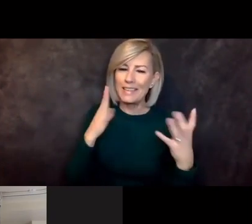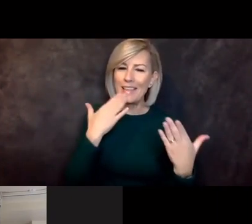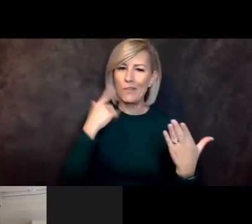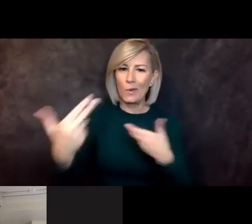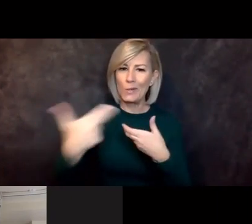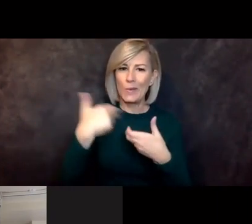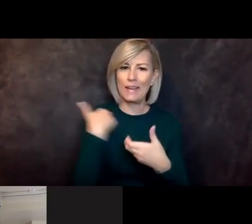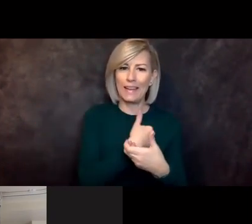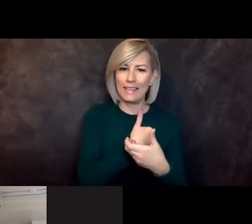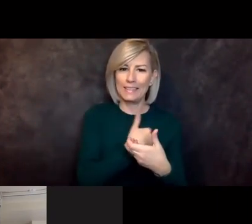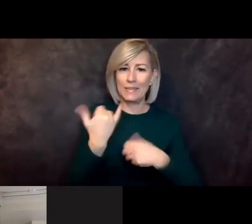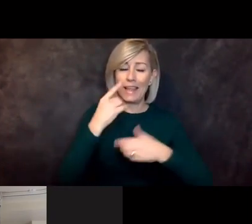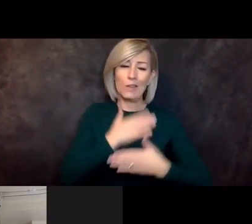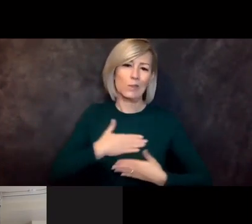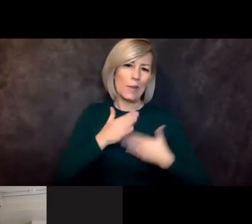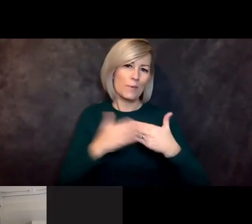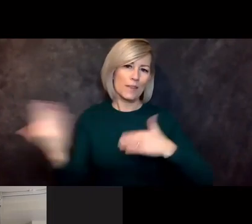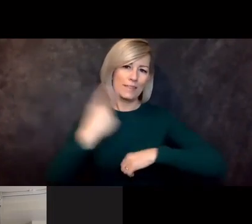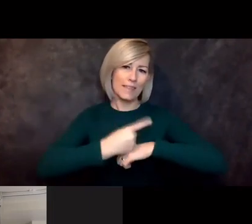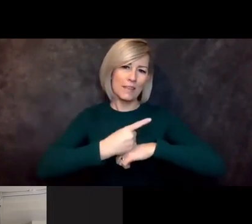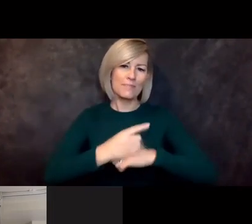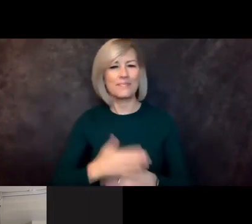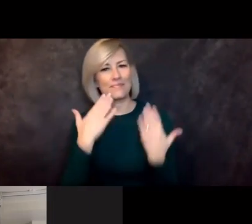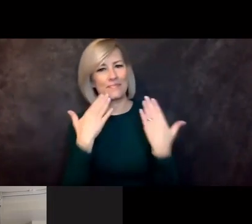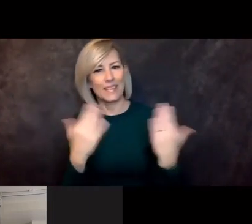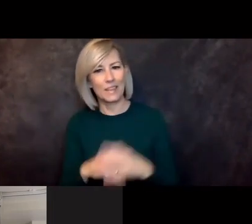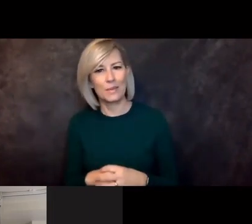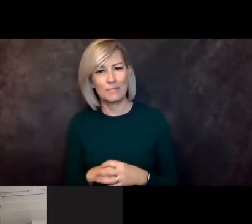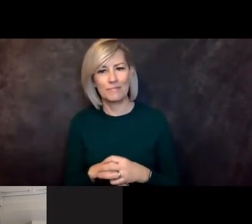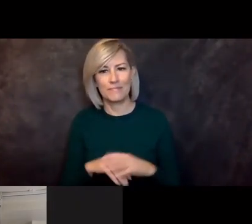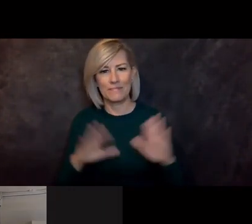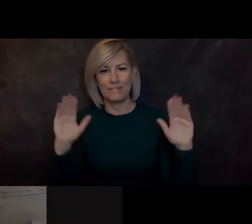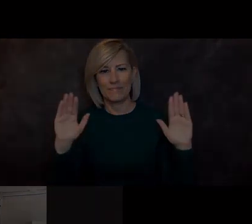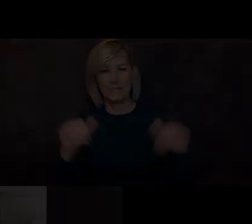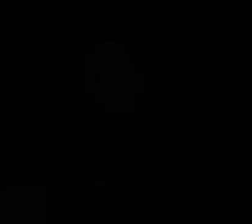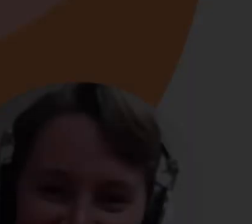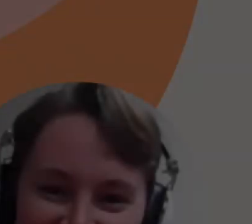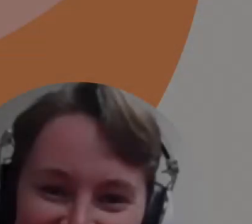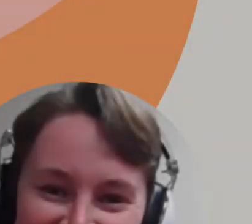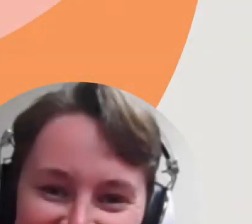us today and enjoy the rest of the day. Thank you. Yeah, you too. Thank you.